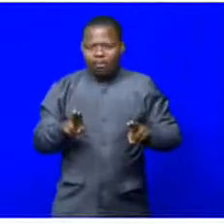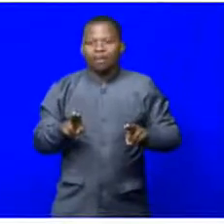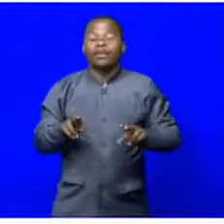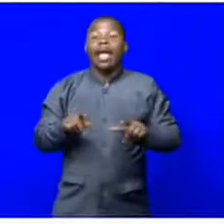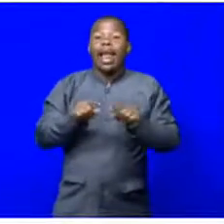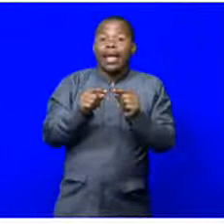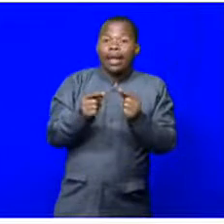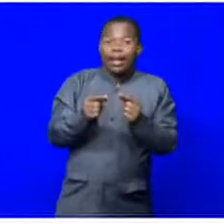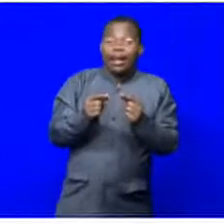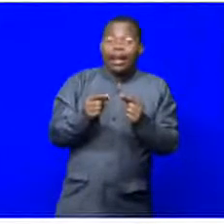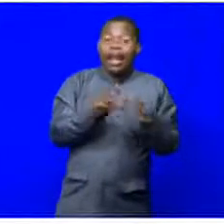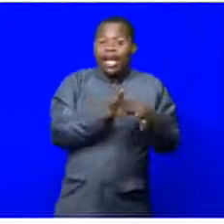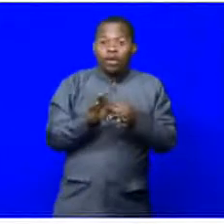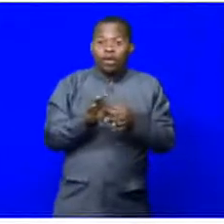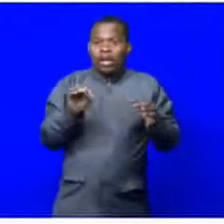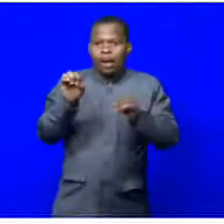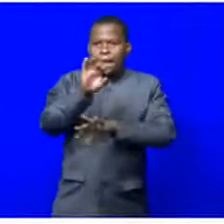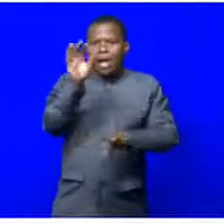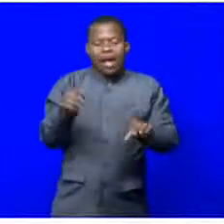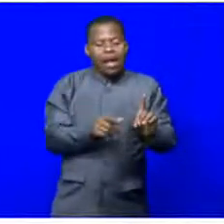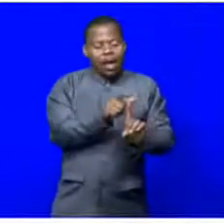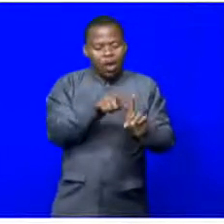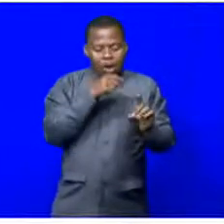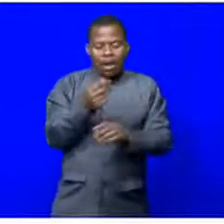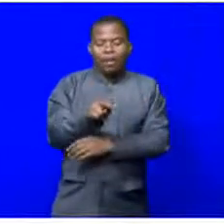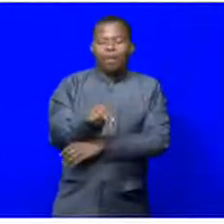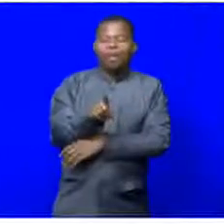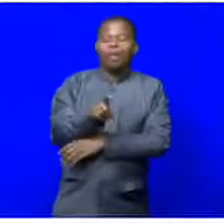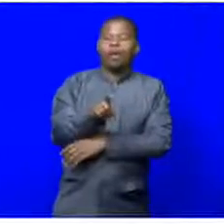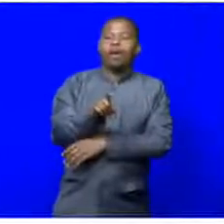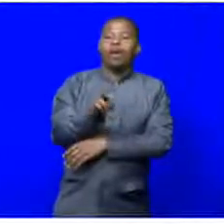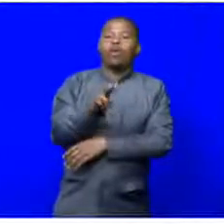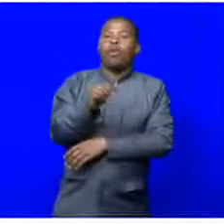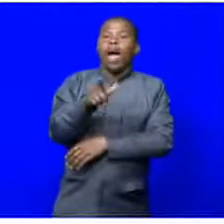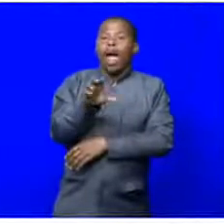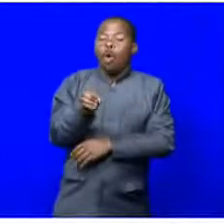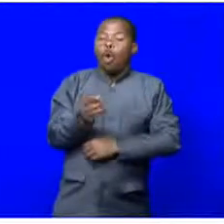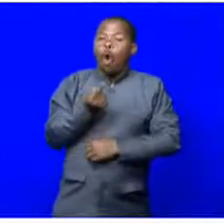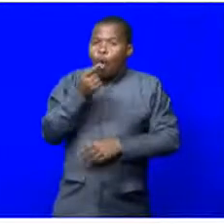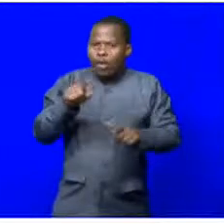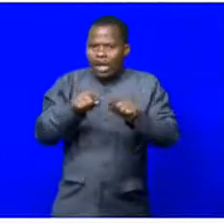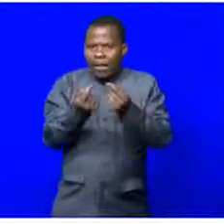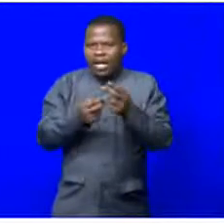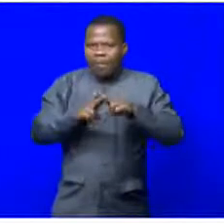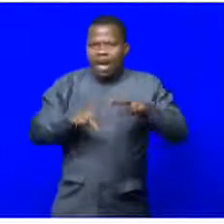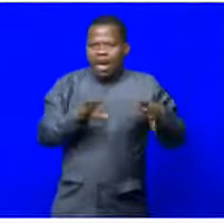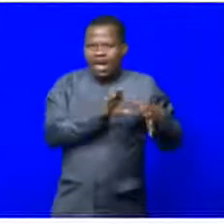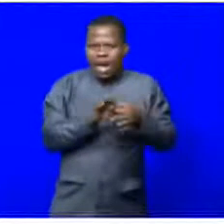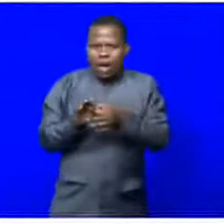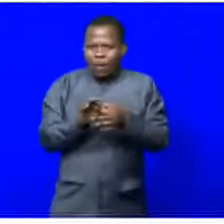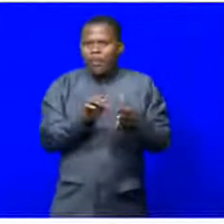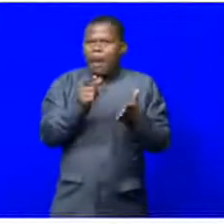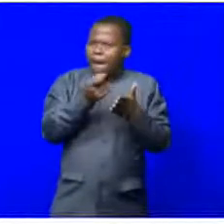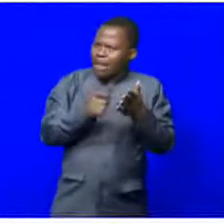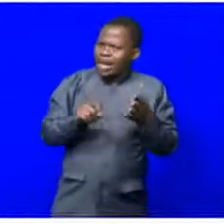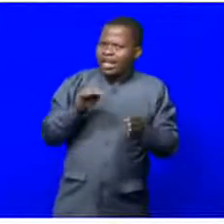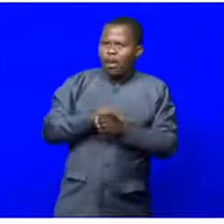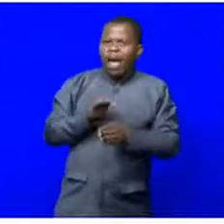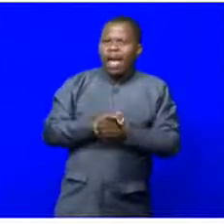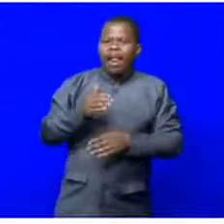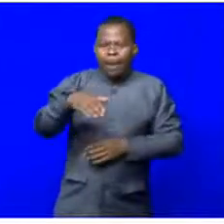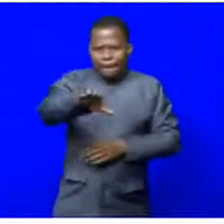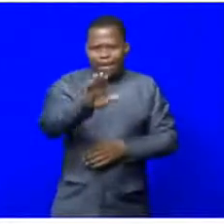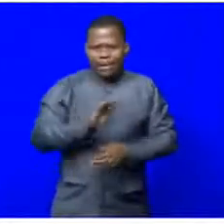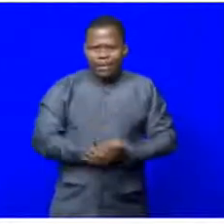lokhulumela le nhlangano uthi invole bayicela emacenjini langaphansi kwale nhlangano ukuthi abe malunga ngalokuphelele kusacela